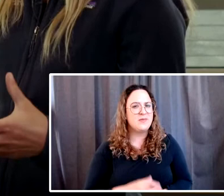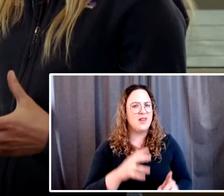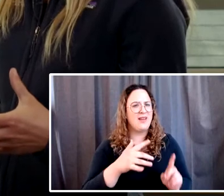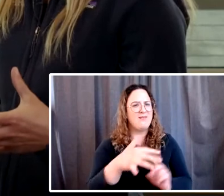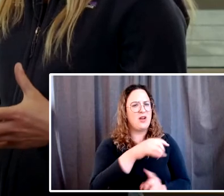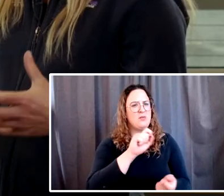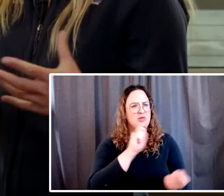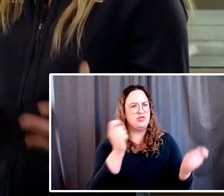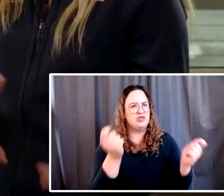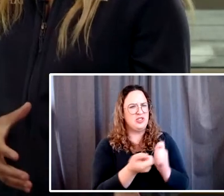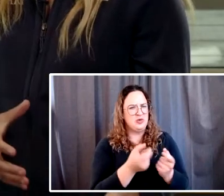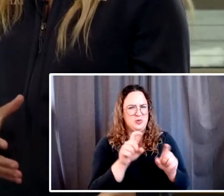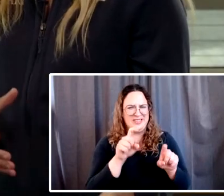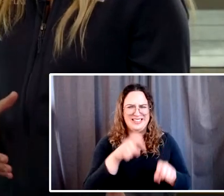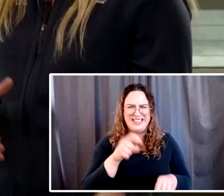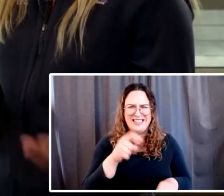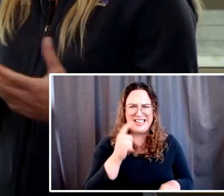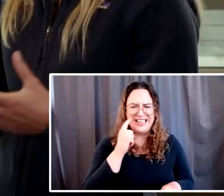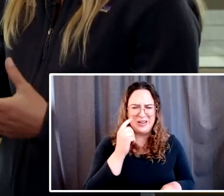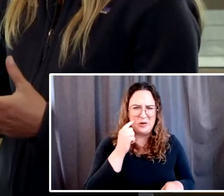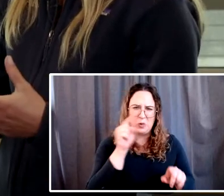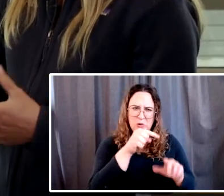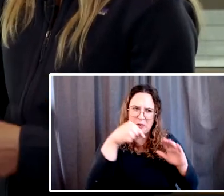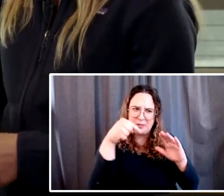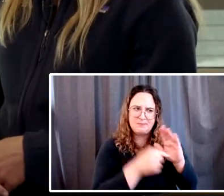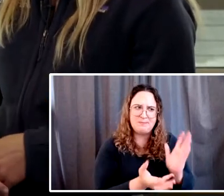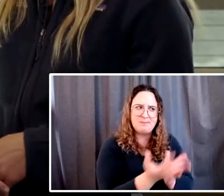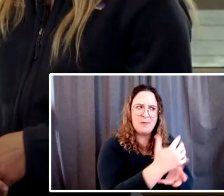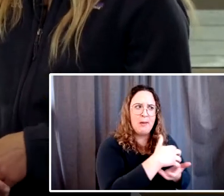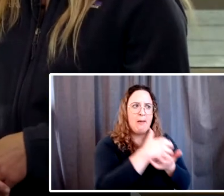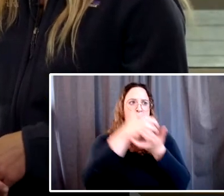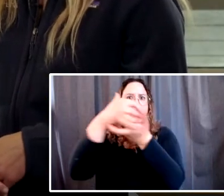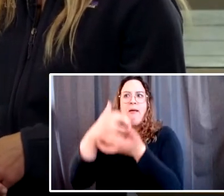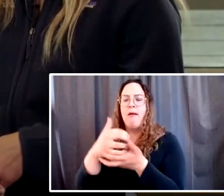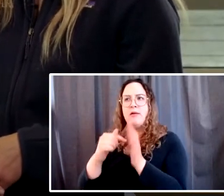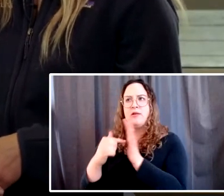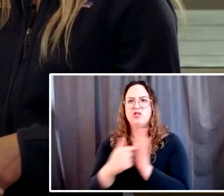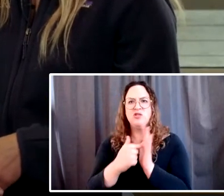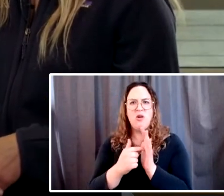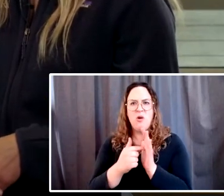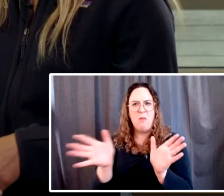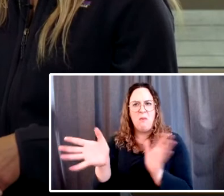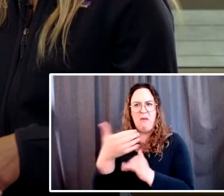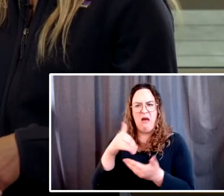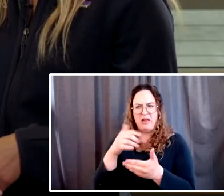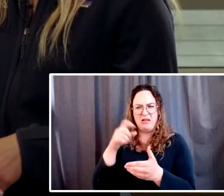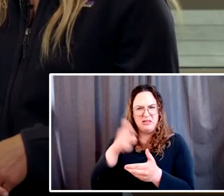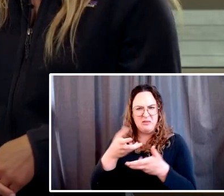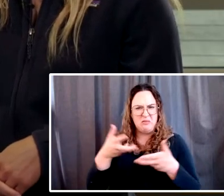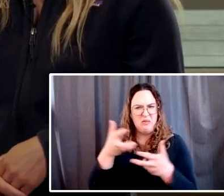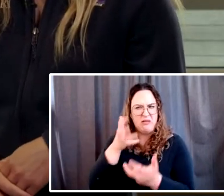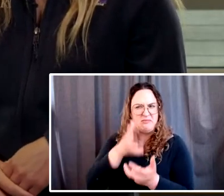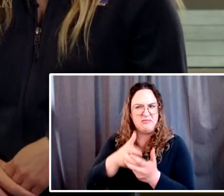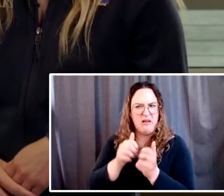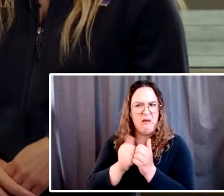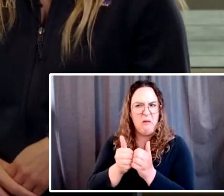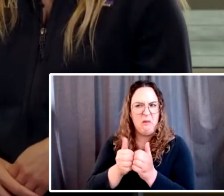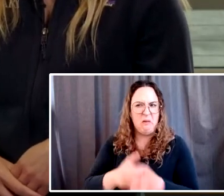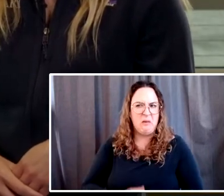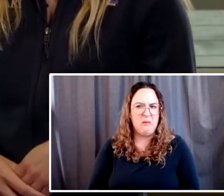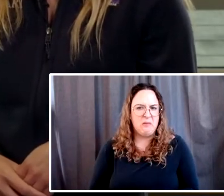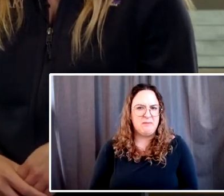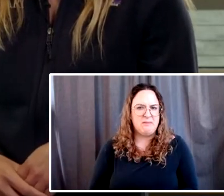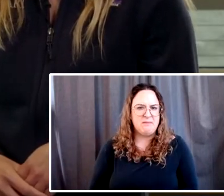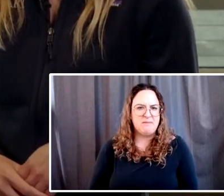make to replicate these deep sea environments in the aquarium? Sure, yeah. We can make changes to pH